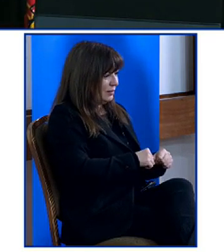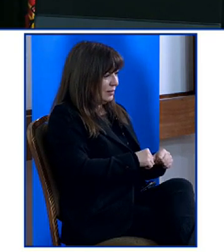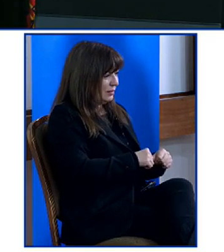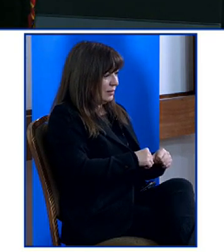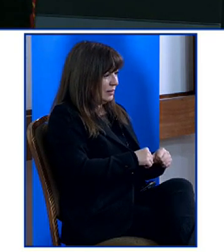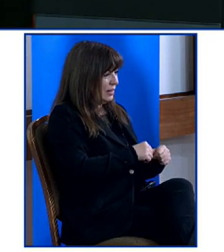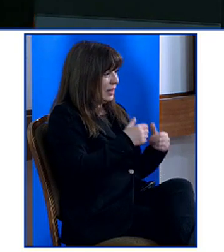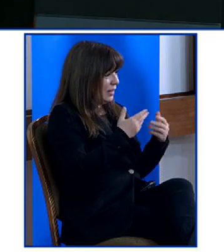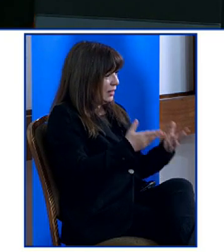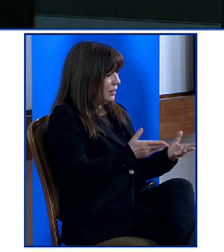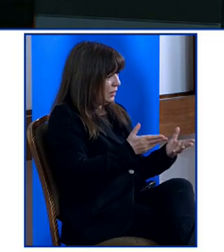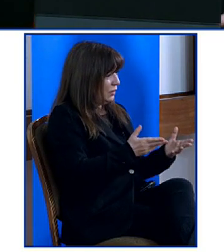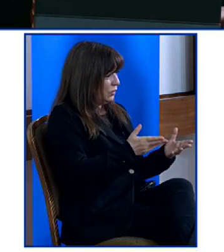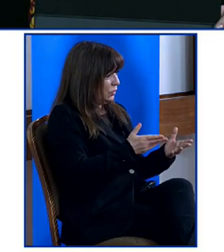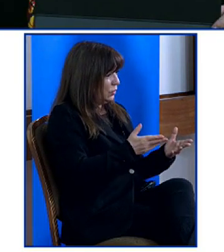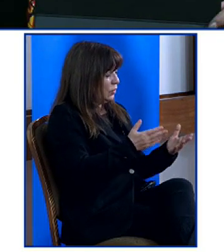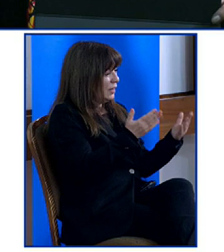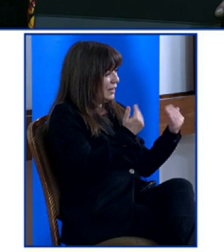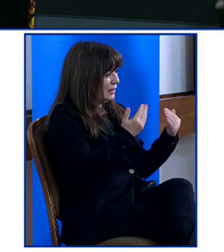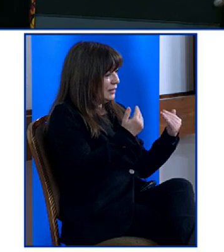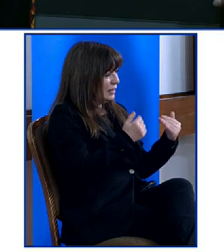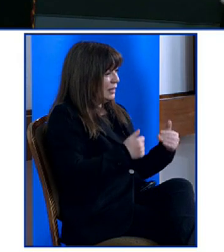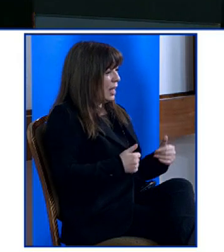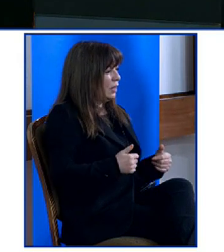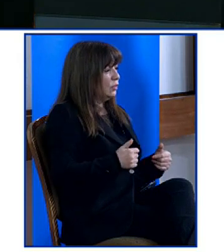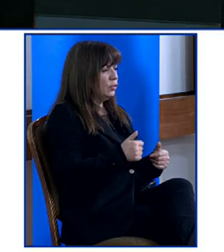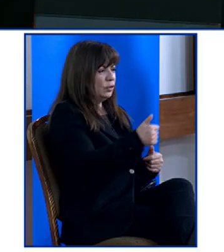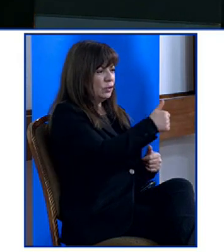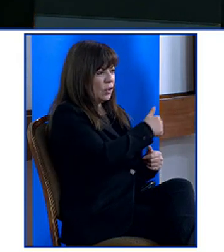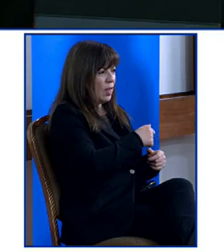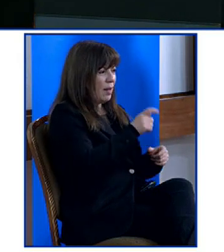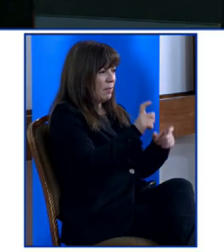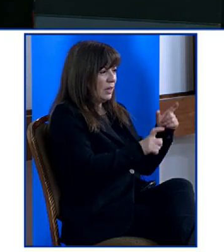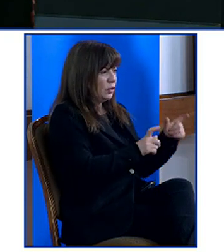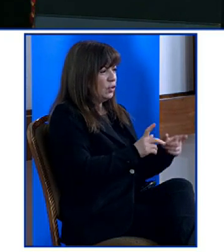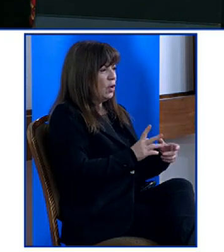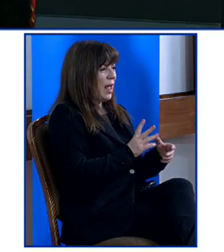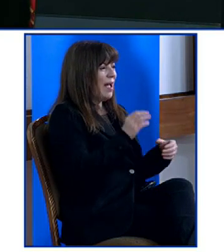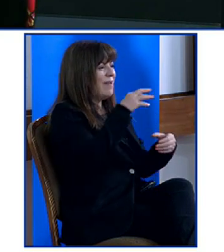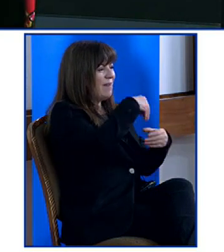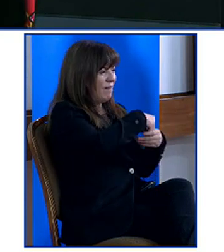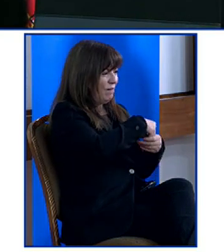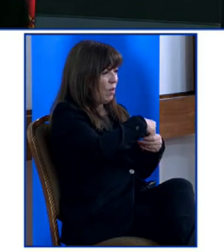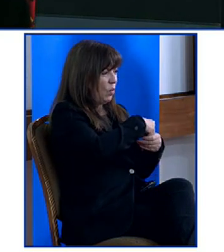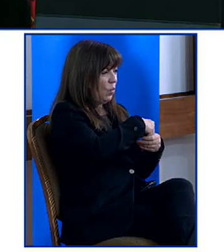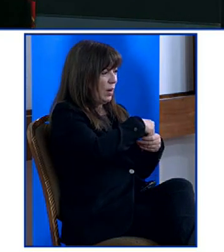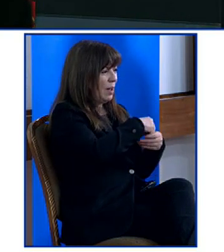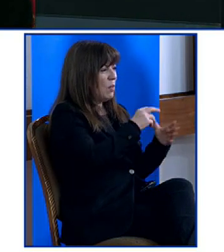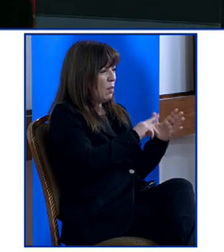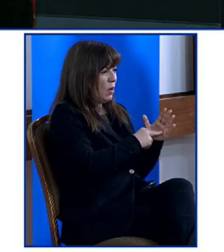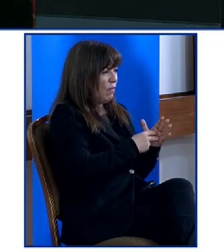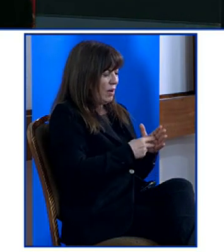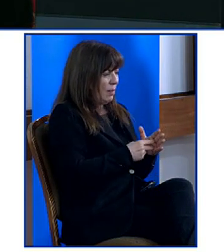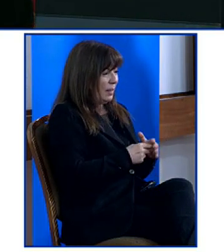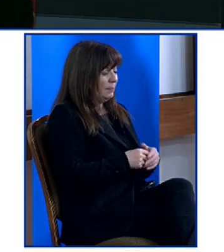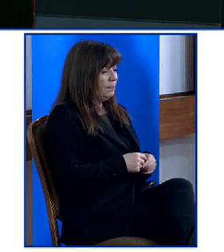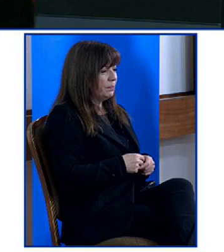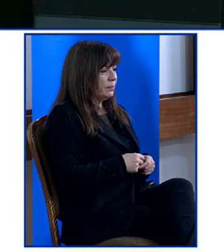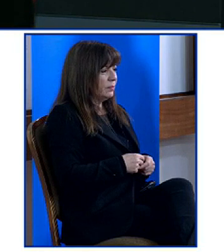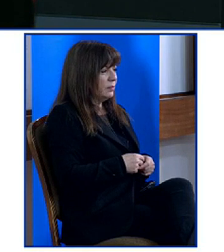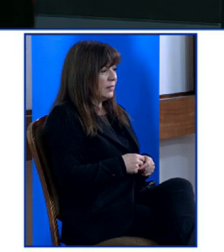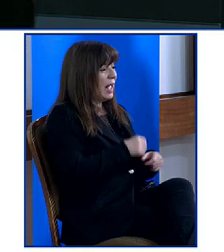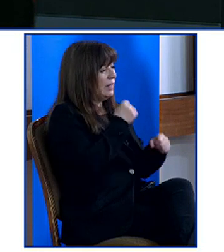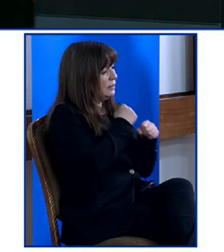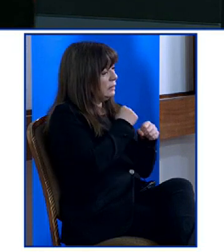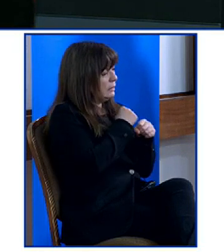to be involved. While the effort of individual people and organisations is essential, it's working